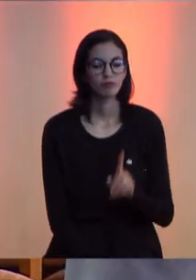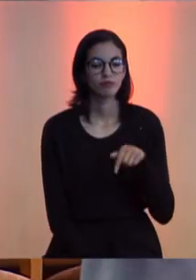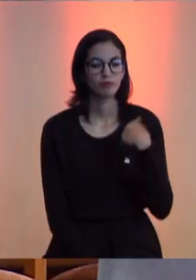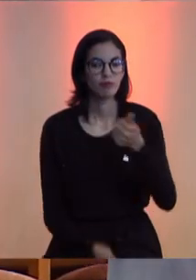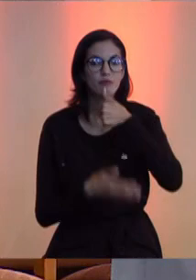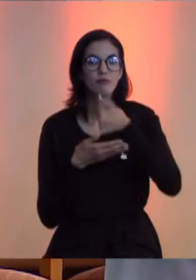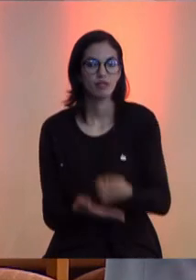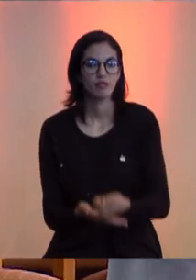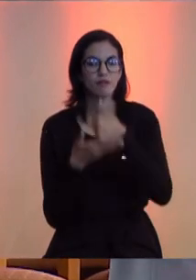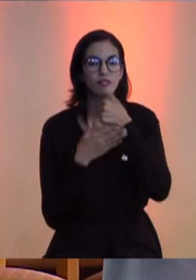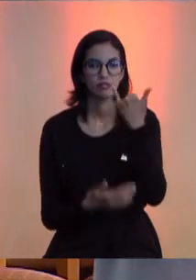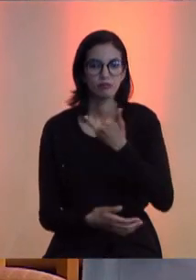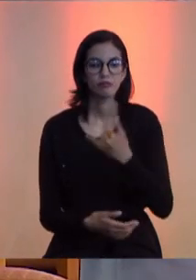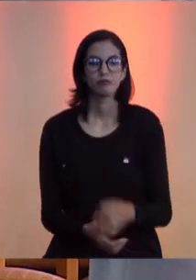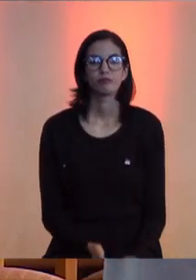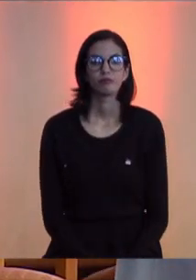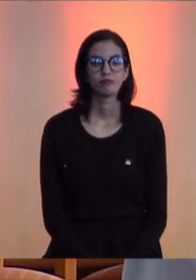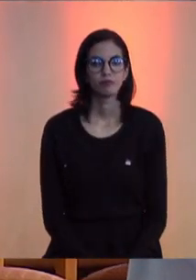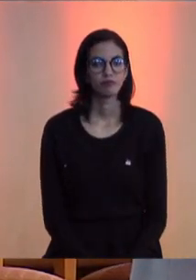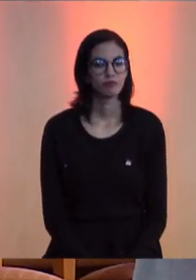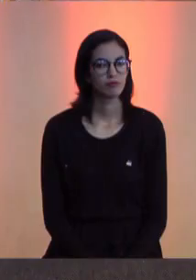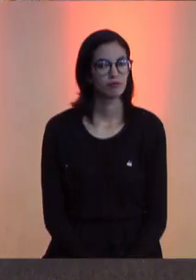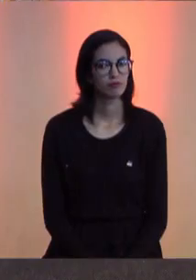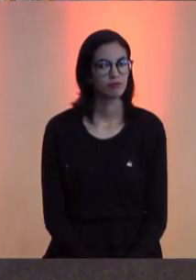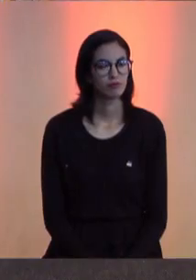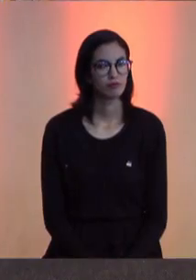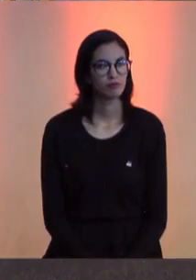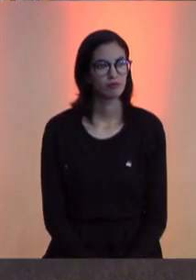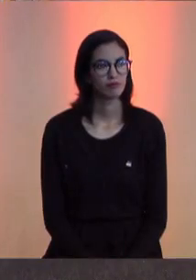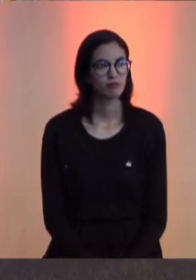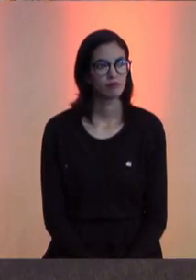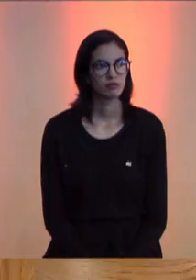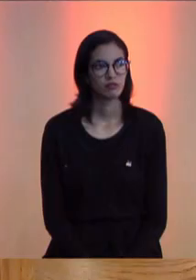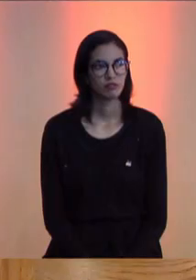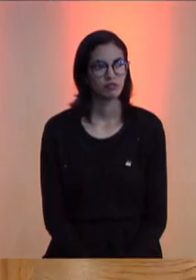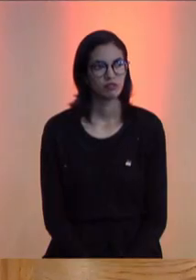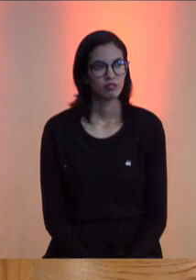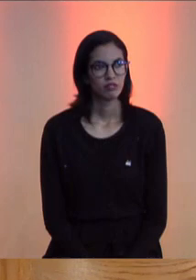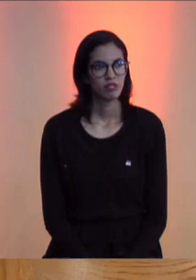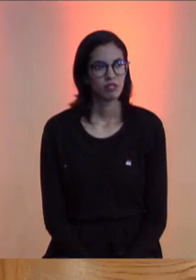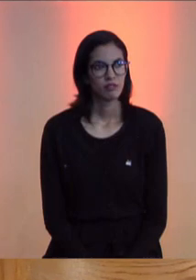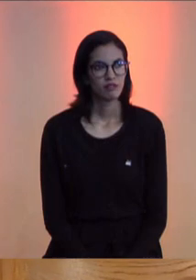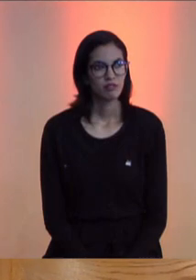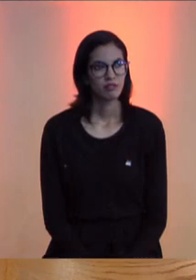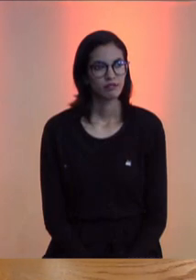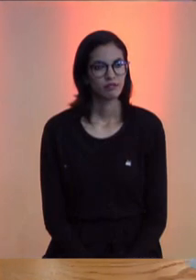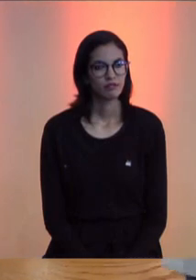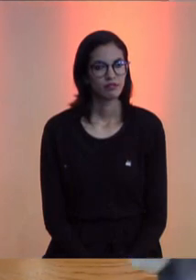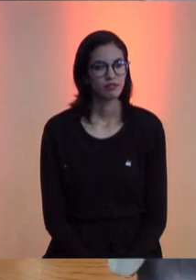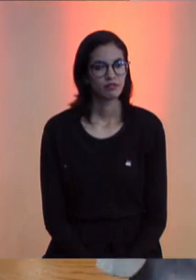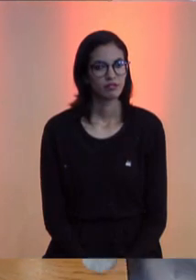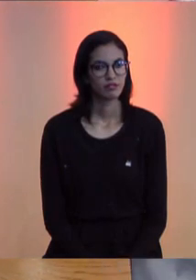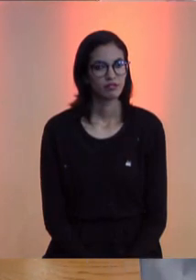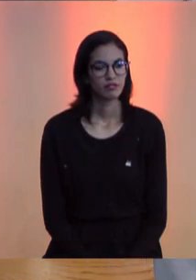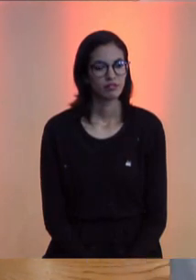tenemos bautismo. And I challenge young people who want to be like Shadrach, Meshach, and Abednego to join the baptism tomorrow. Y